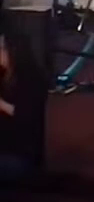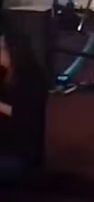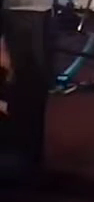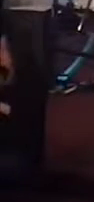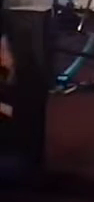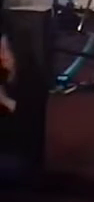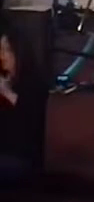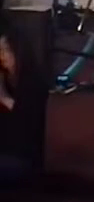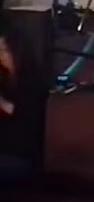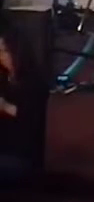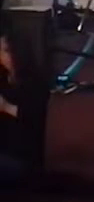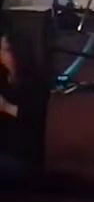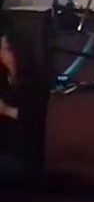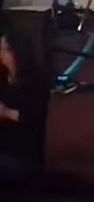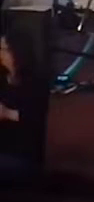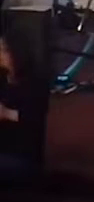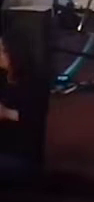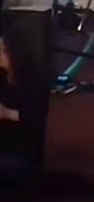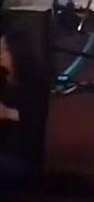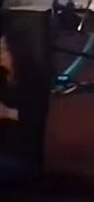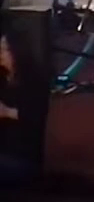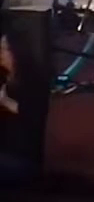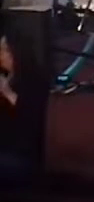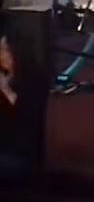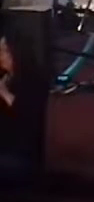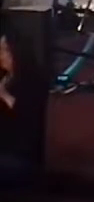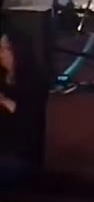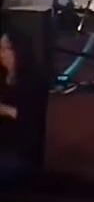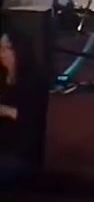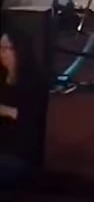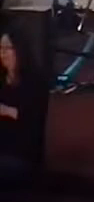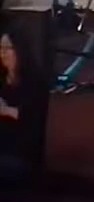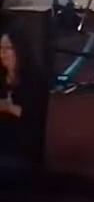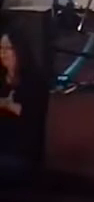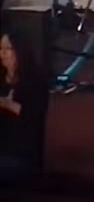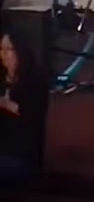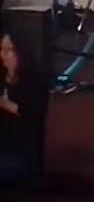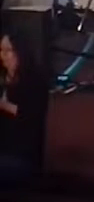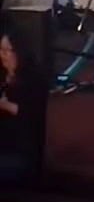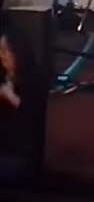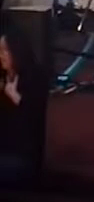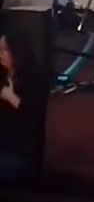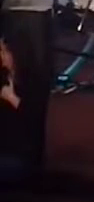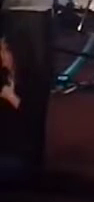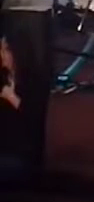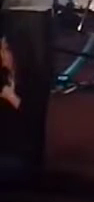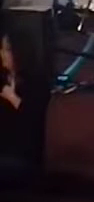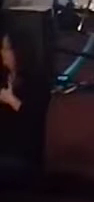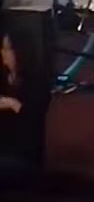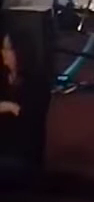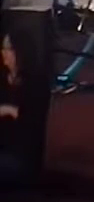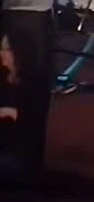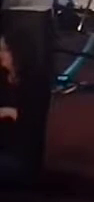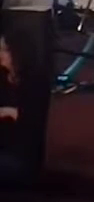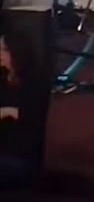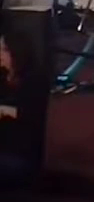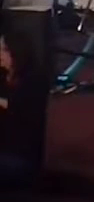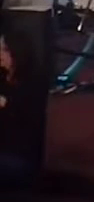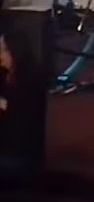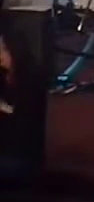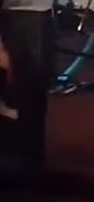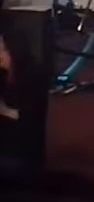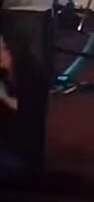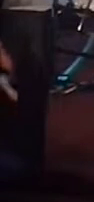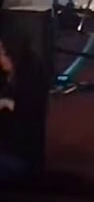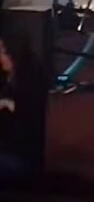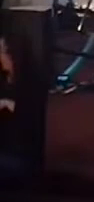do too. And I think that can be the common denominator of making Severn Christian Church the best that she can be, is that even though we don't have it all